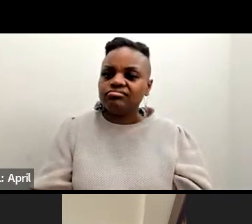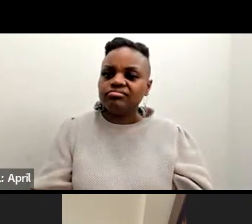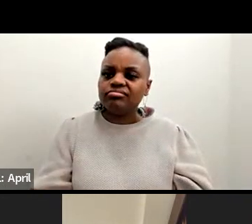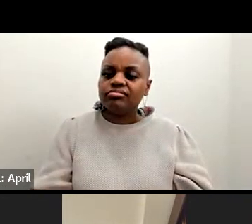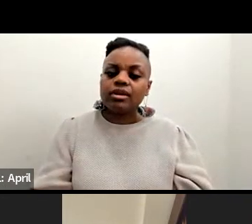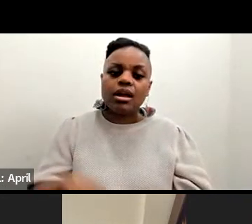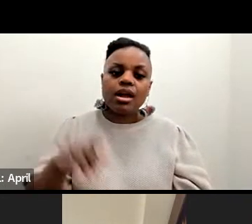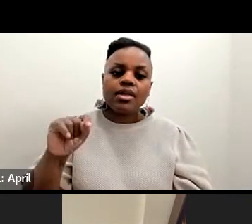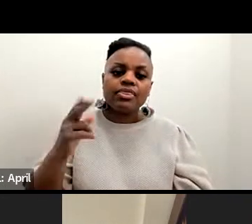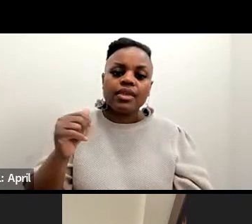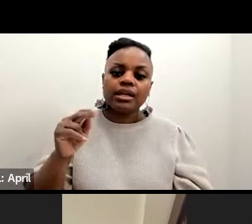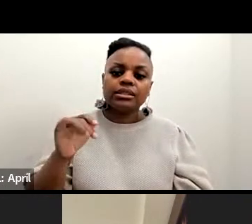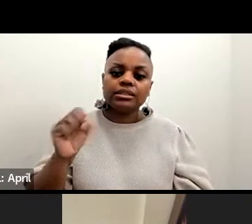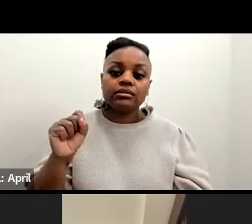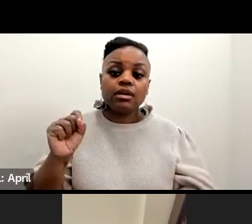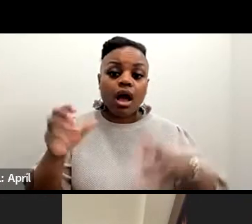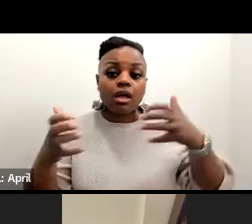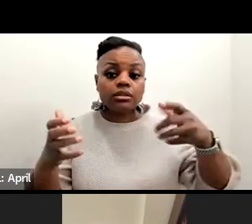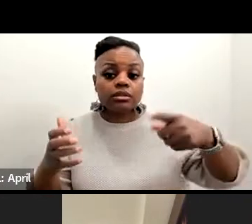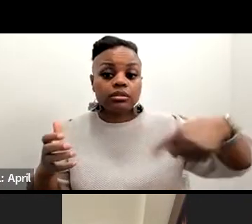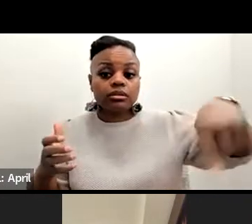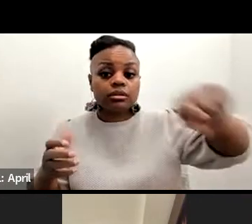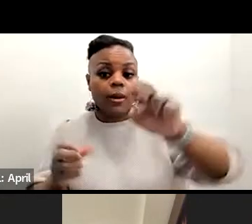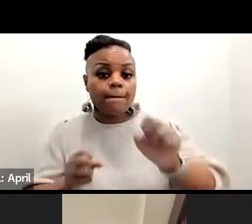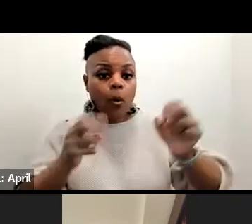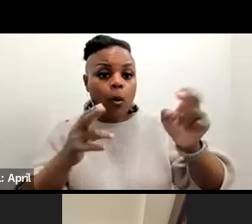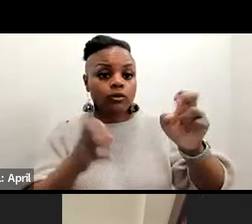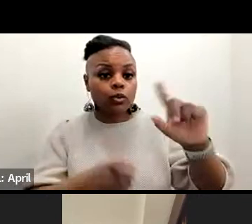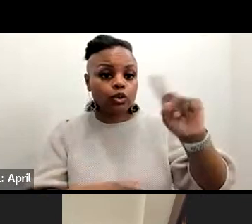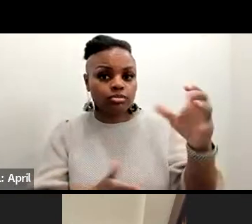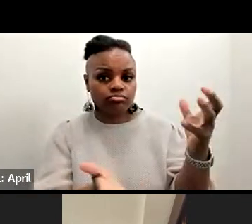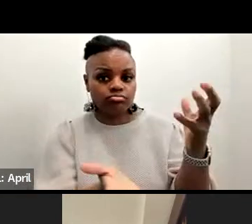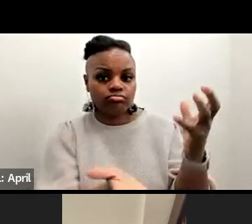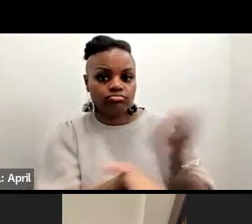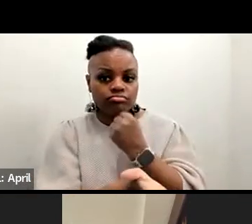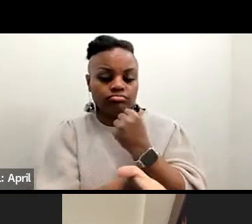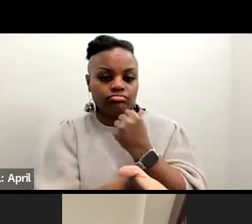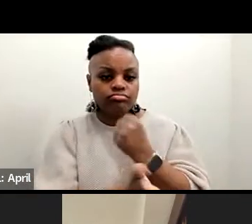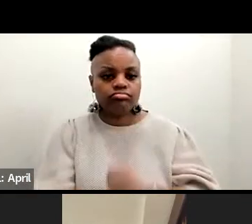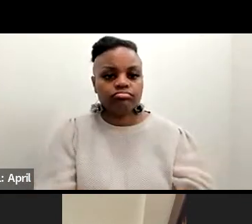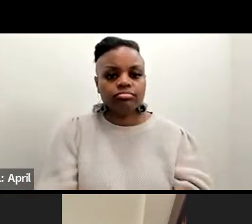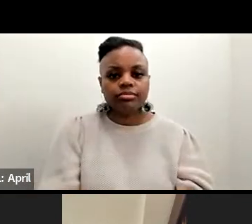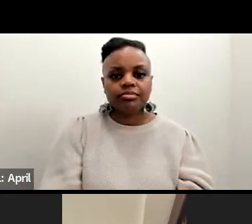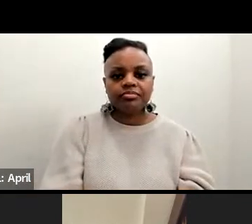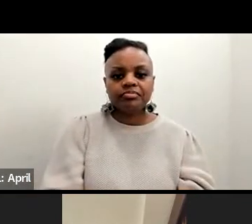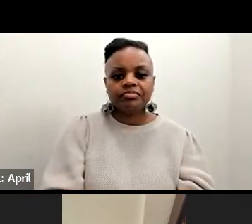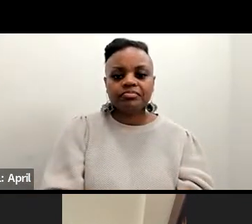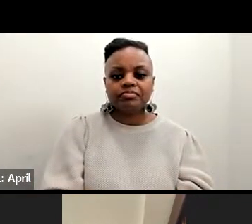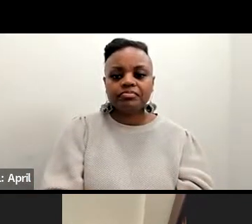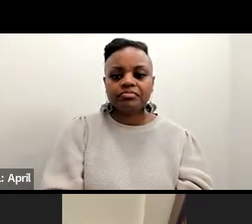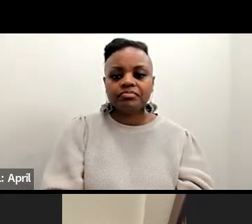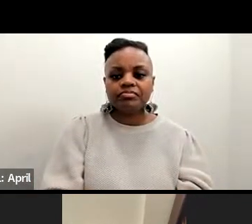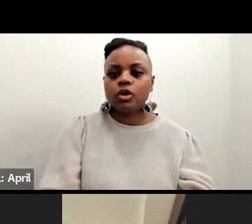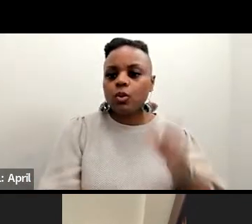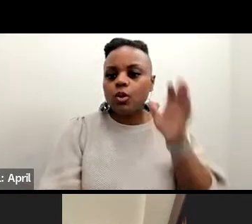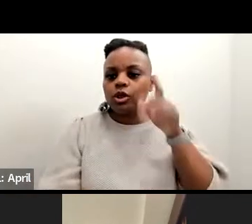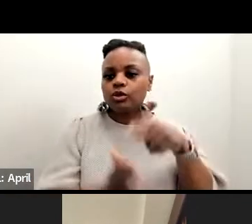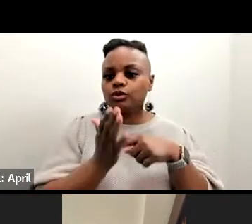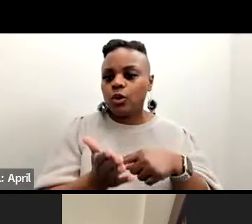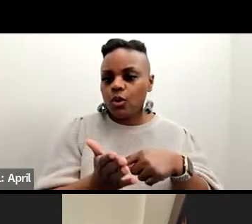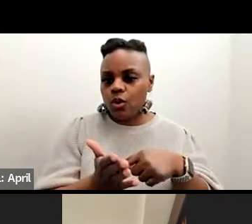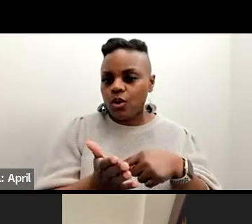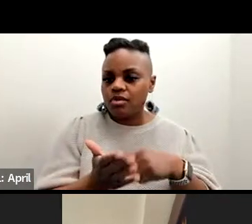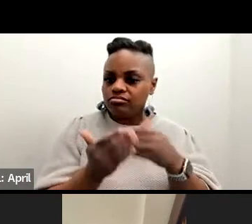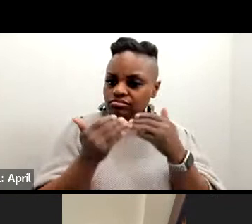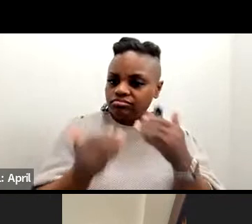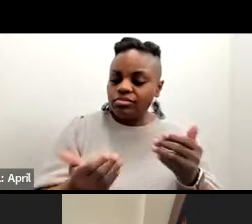chat, and I will be shown them and can ask them. So feel free to put your questions there. We've got